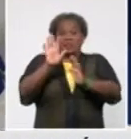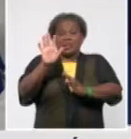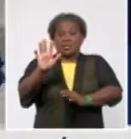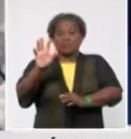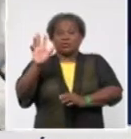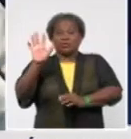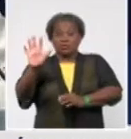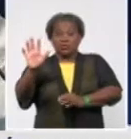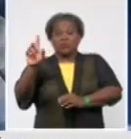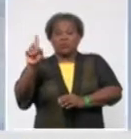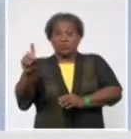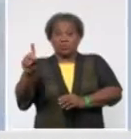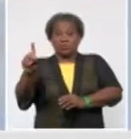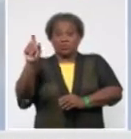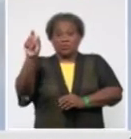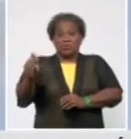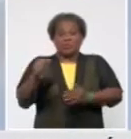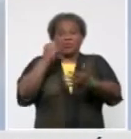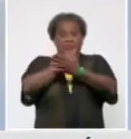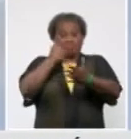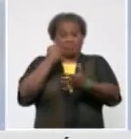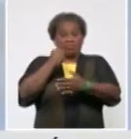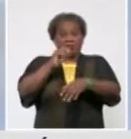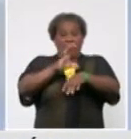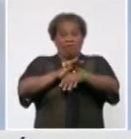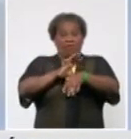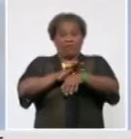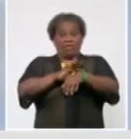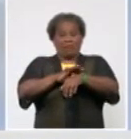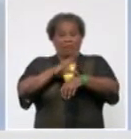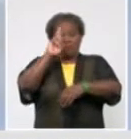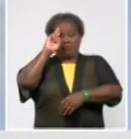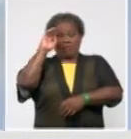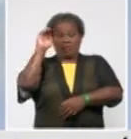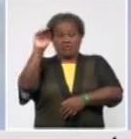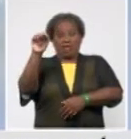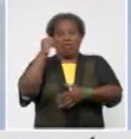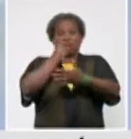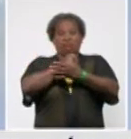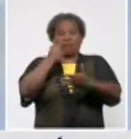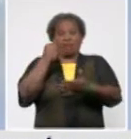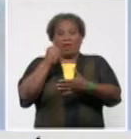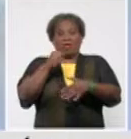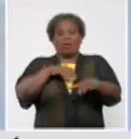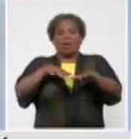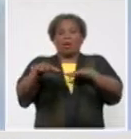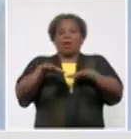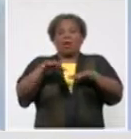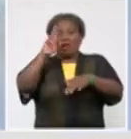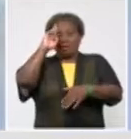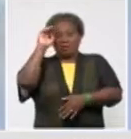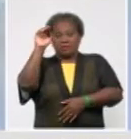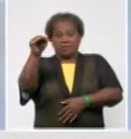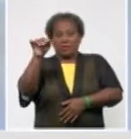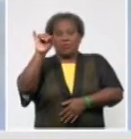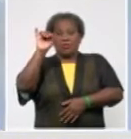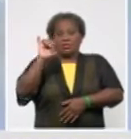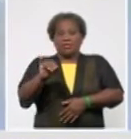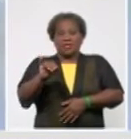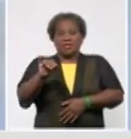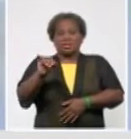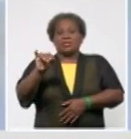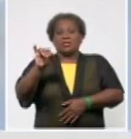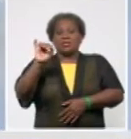of the 4,551 diagnosed patients in Cuba, 664 are confirmed